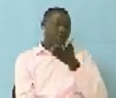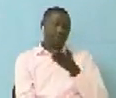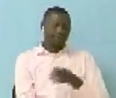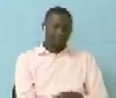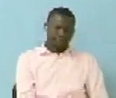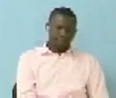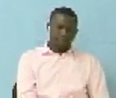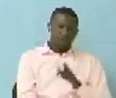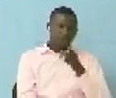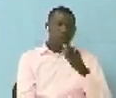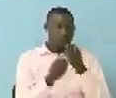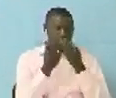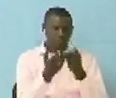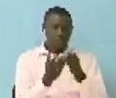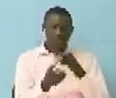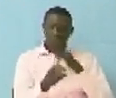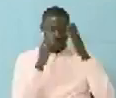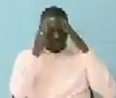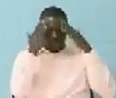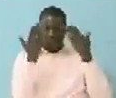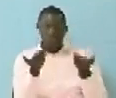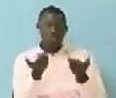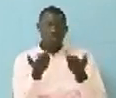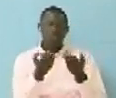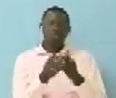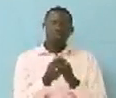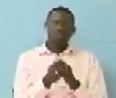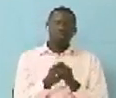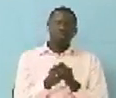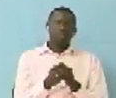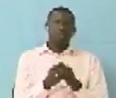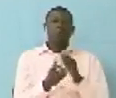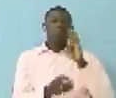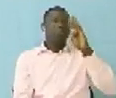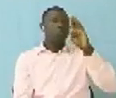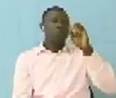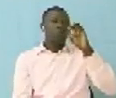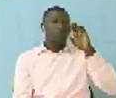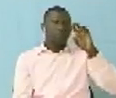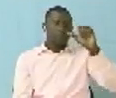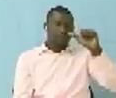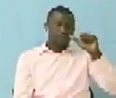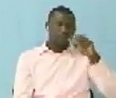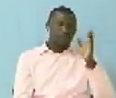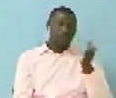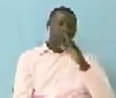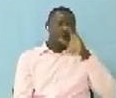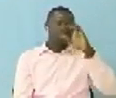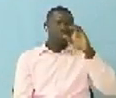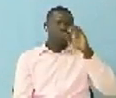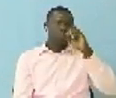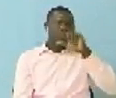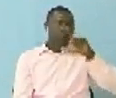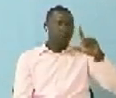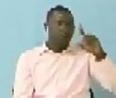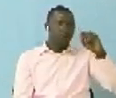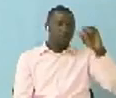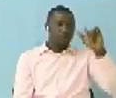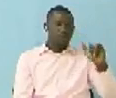So you indicated that you did not know Bora Koli to be a jungler.